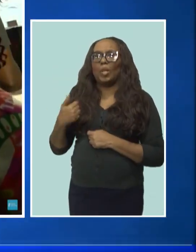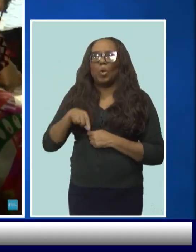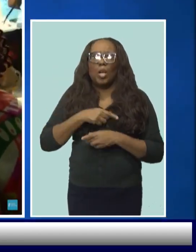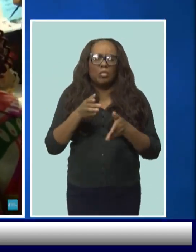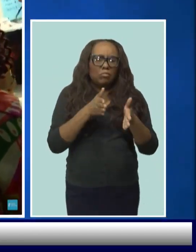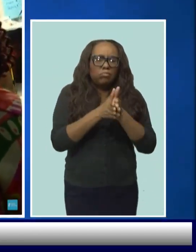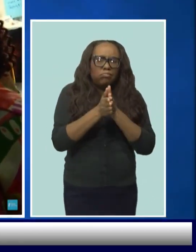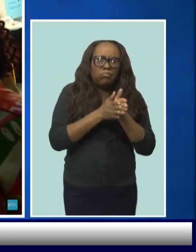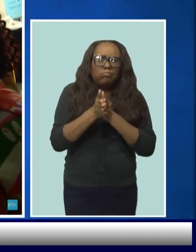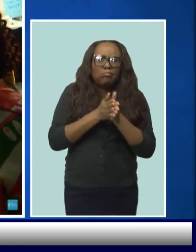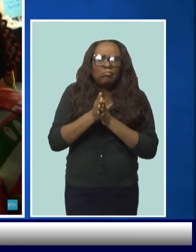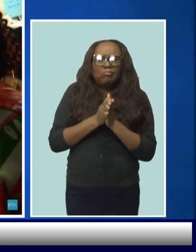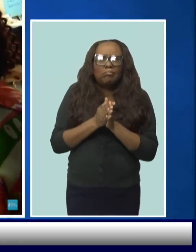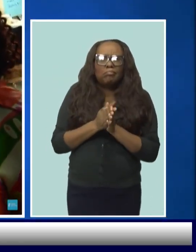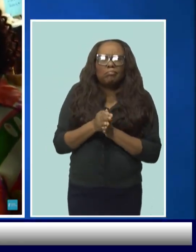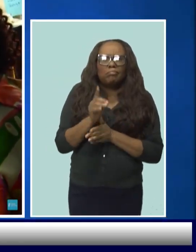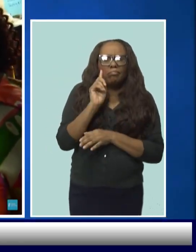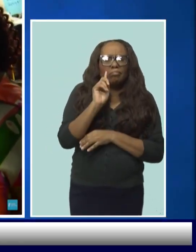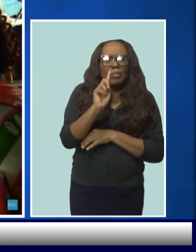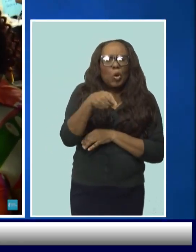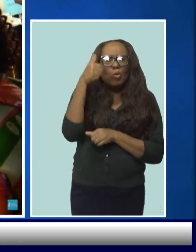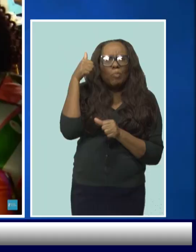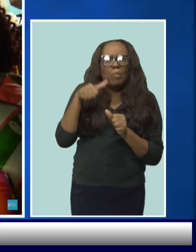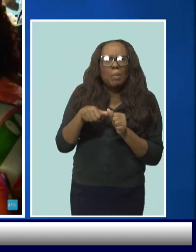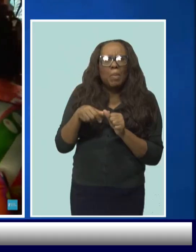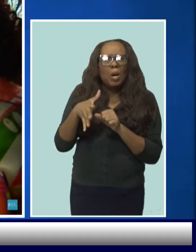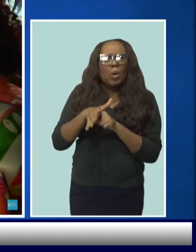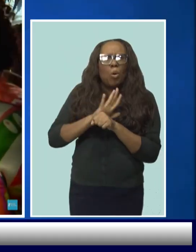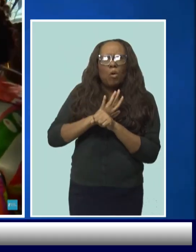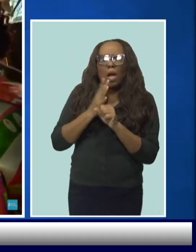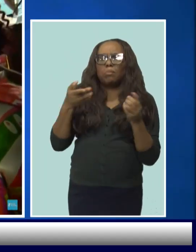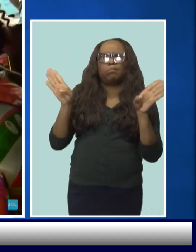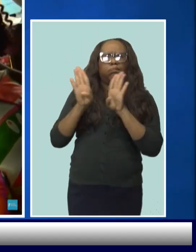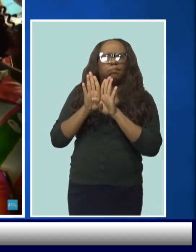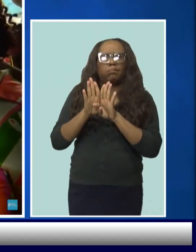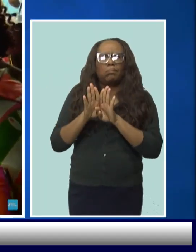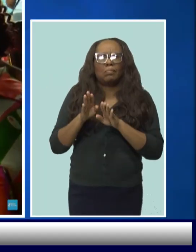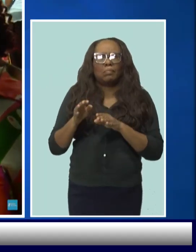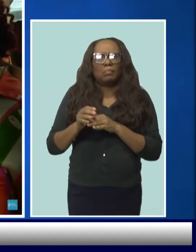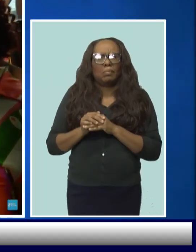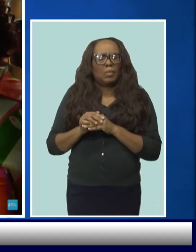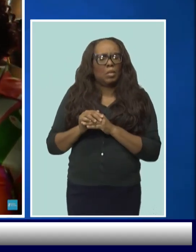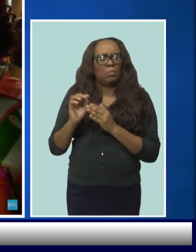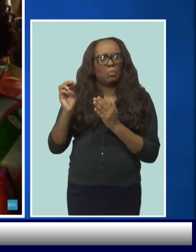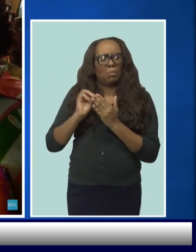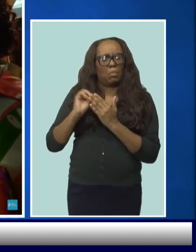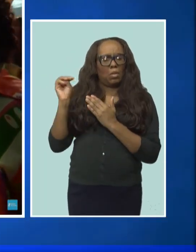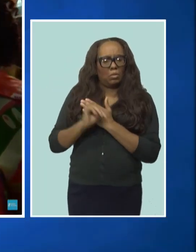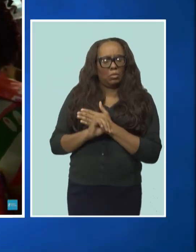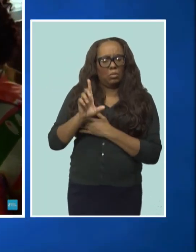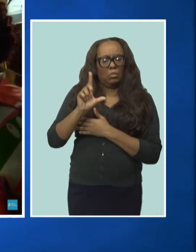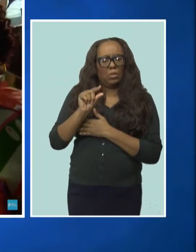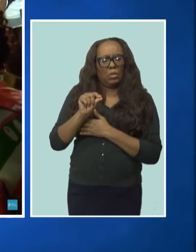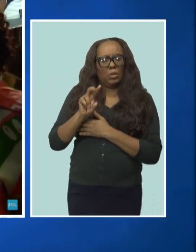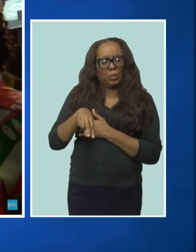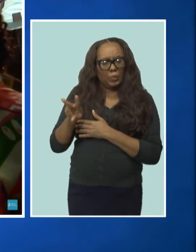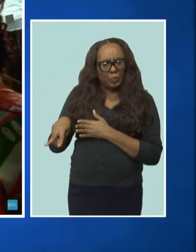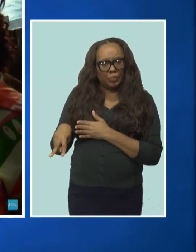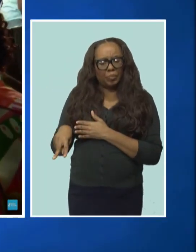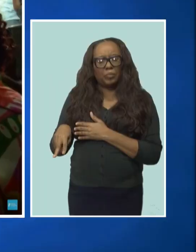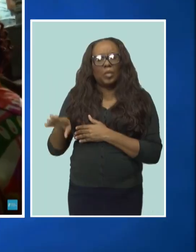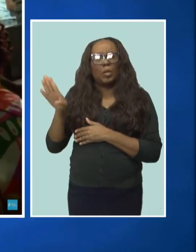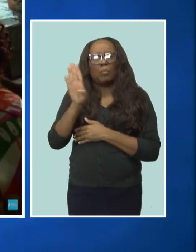course, that we had the shutdown for COVID at the end of March 2022.